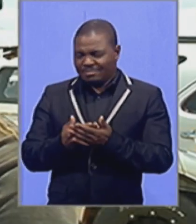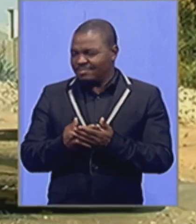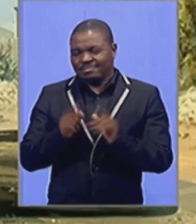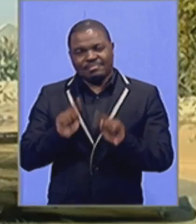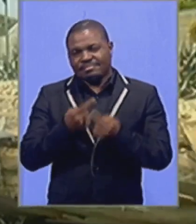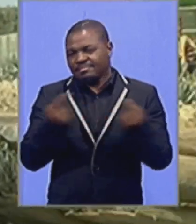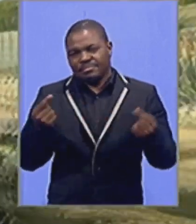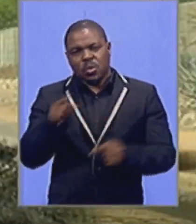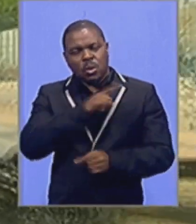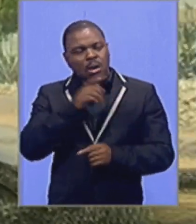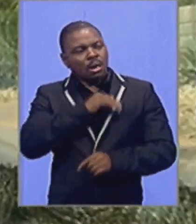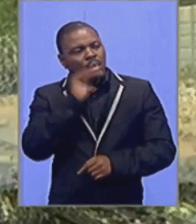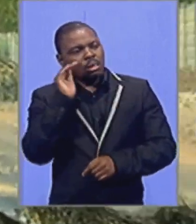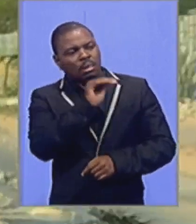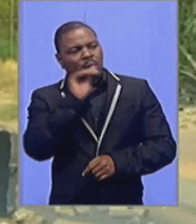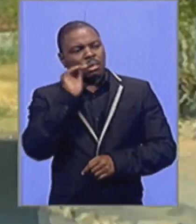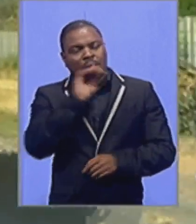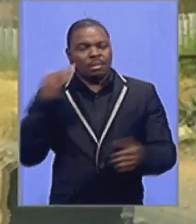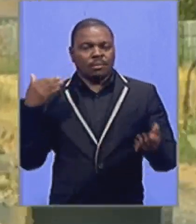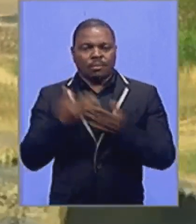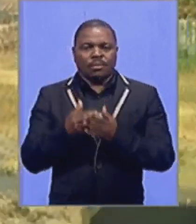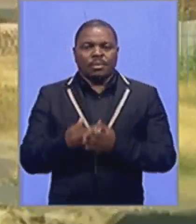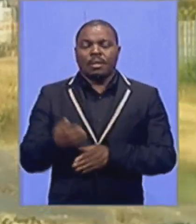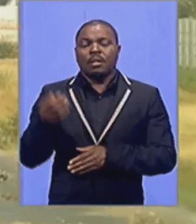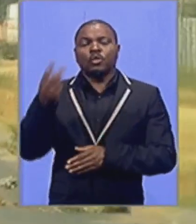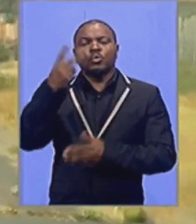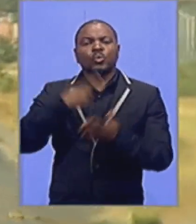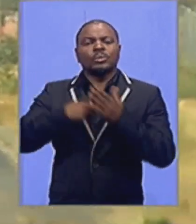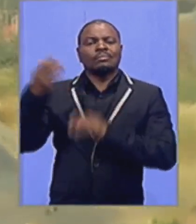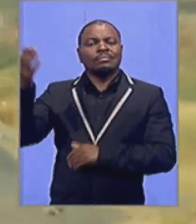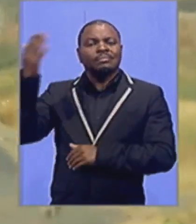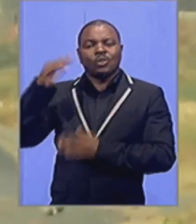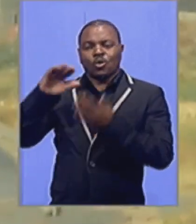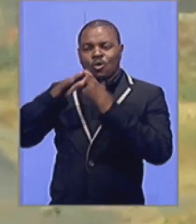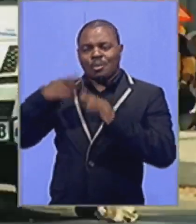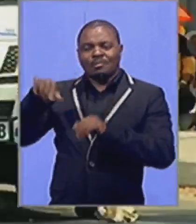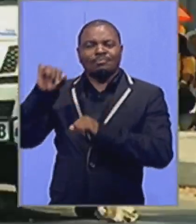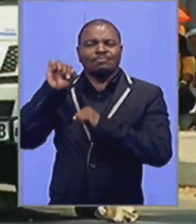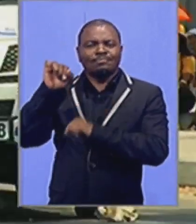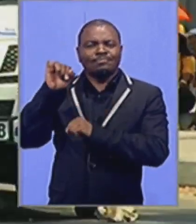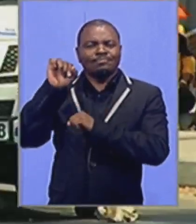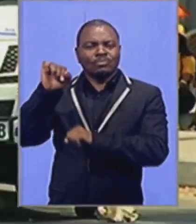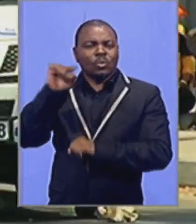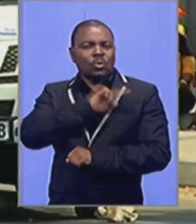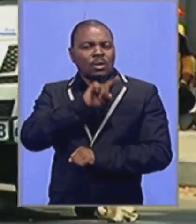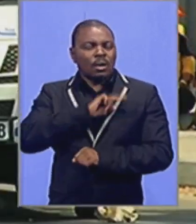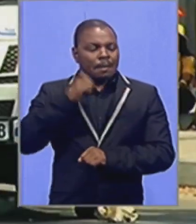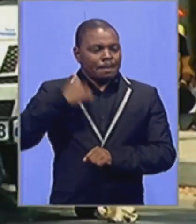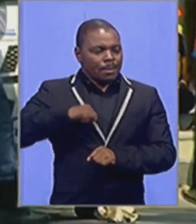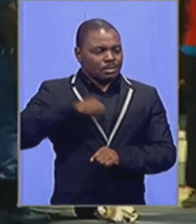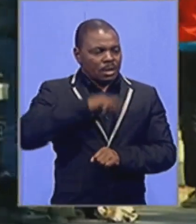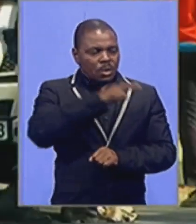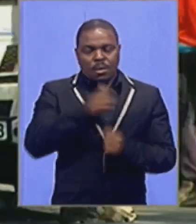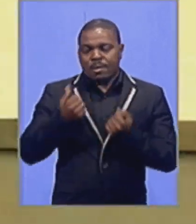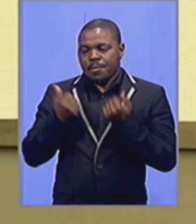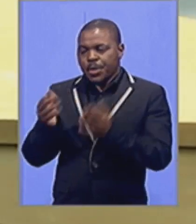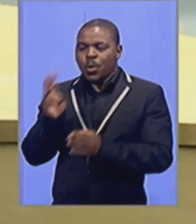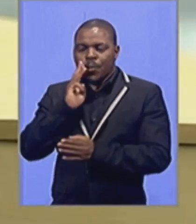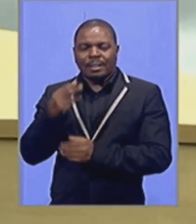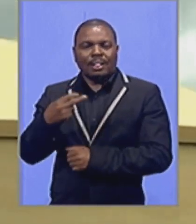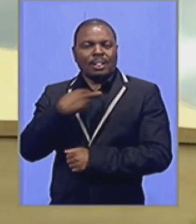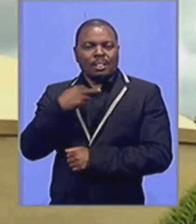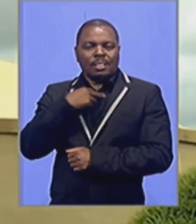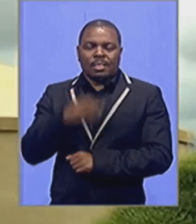go yena. Bekeng tše pedi tša go feta badudi ka sešego ba kile ba tsenela magato a boipelaetšo morago ga gore masepala o hlwego ba neela metsi. Mpe